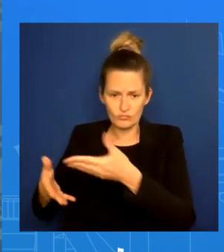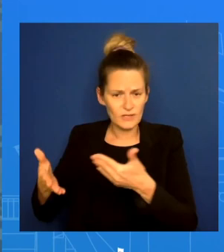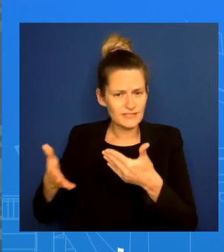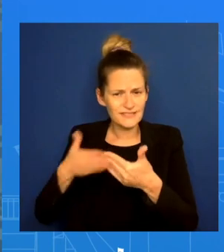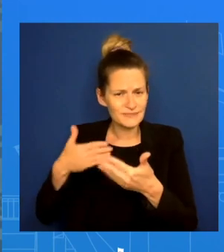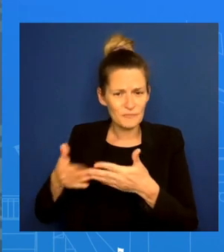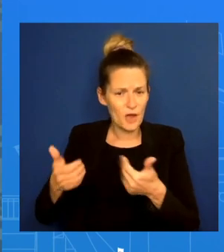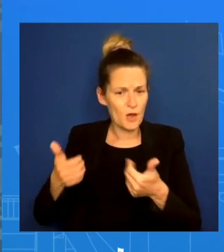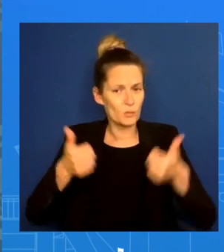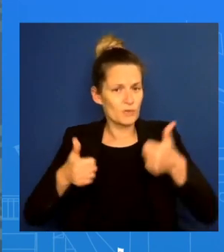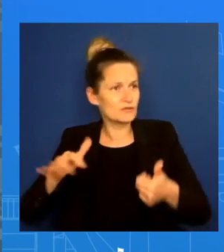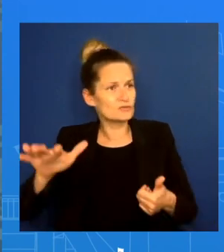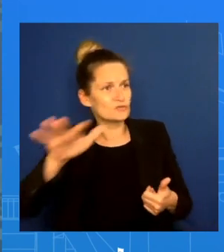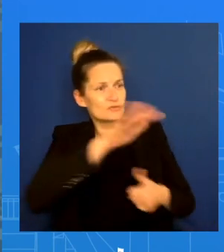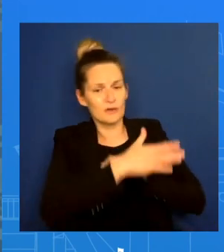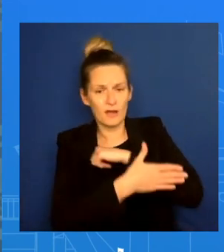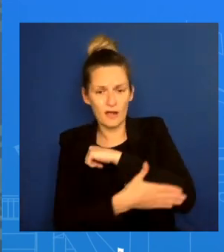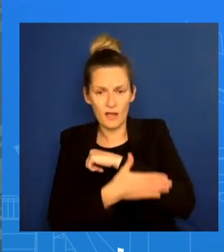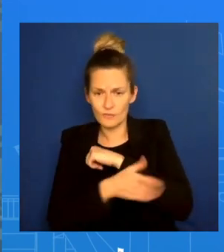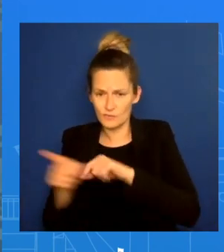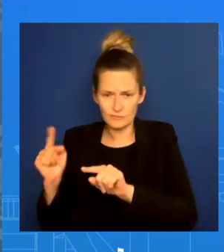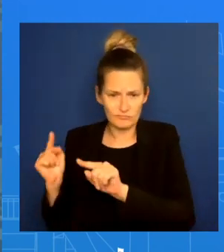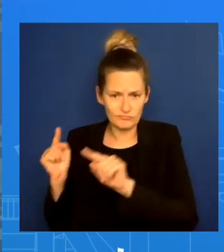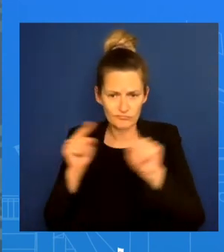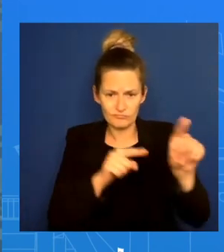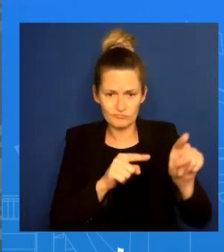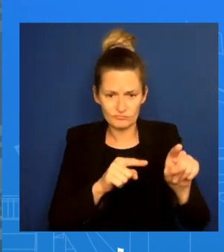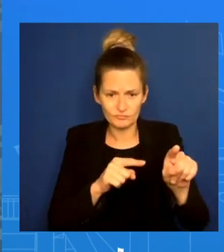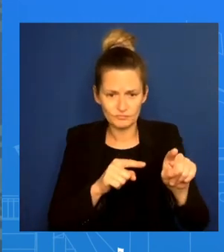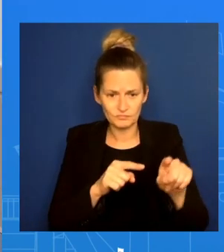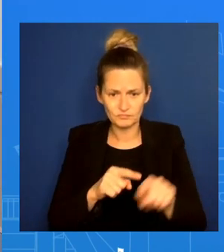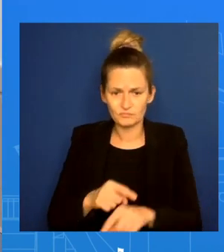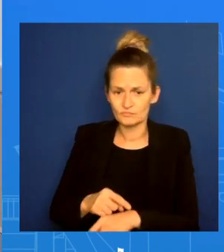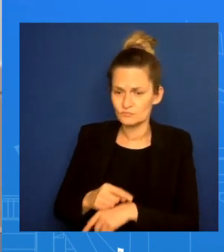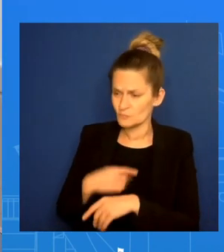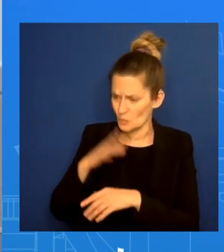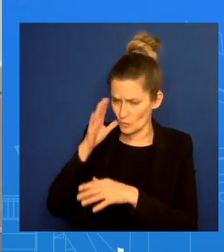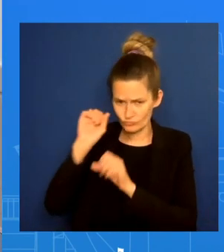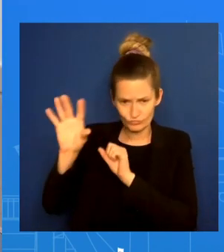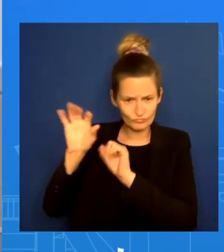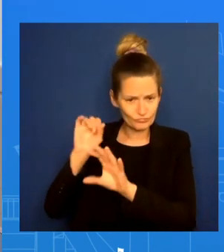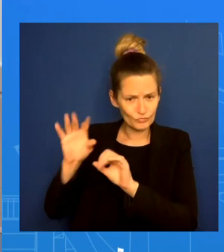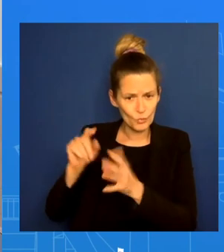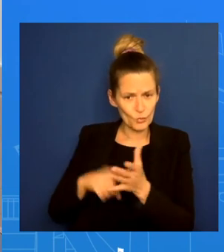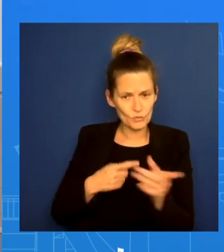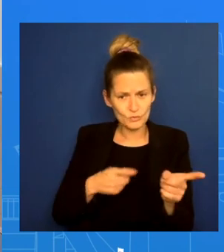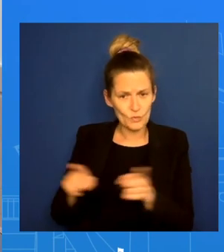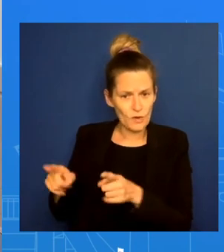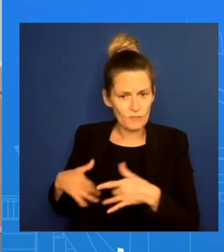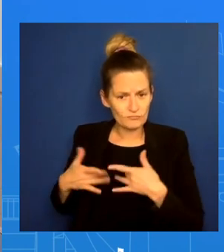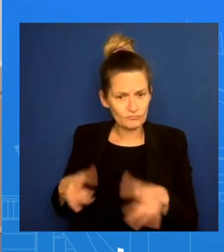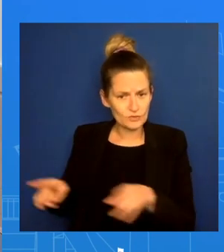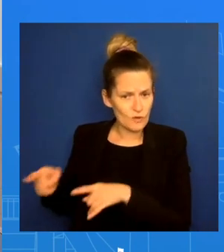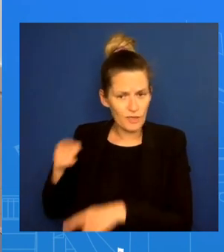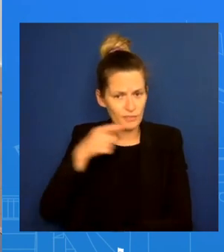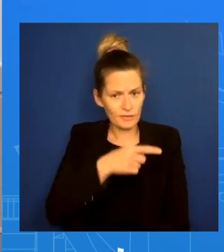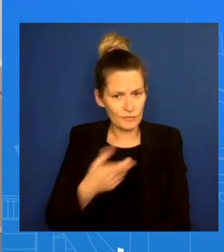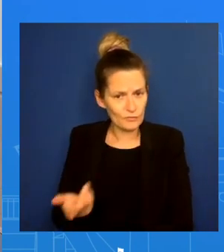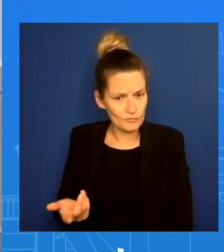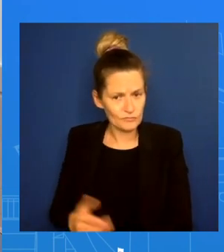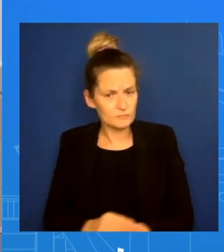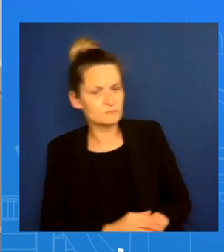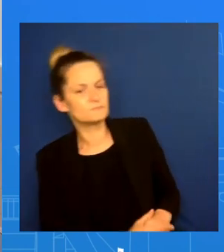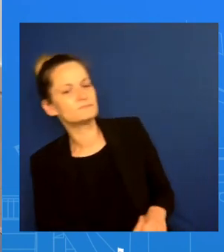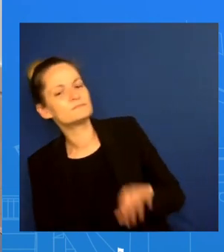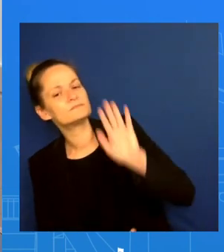clear of what is happening currently in that moment. You communicated earlier that the White House had identified 17 close contacts of the